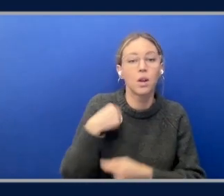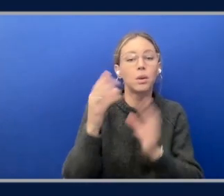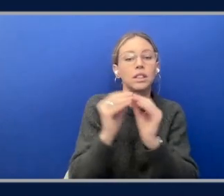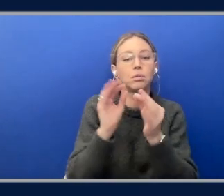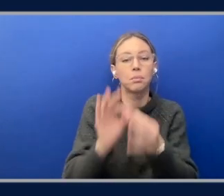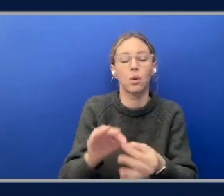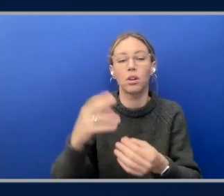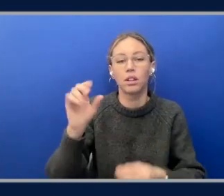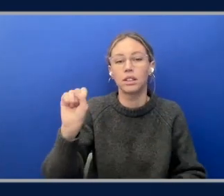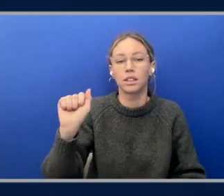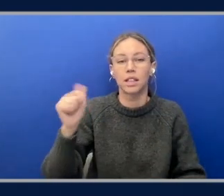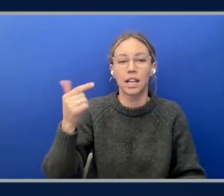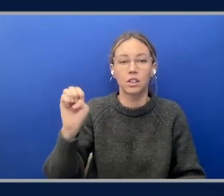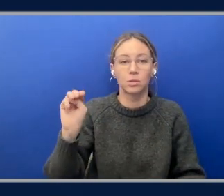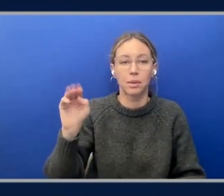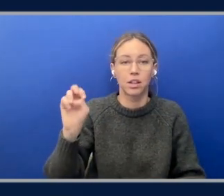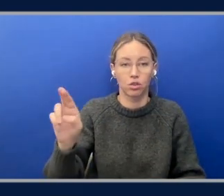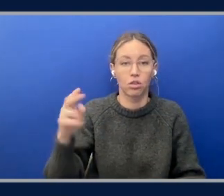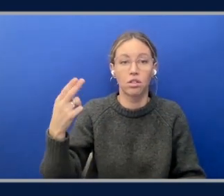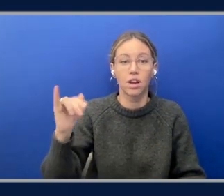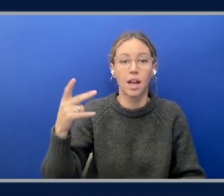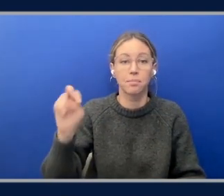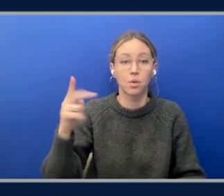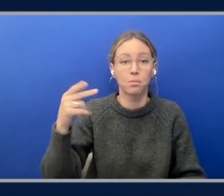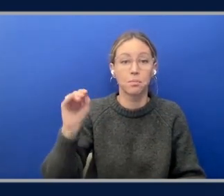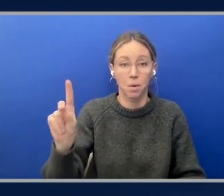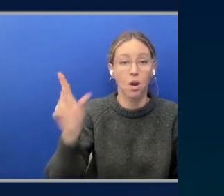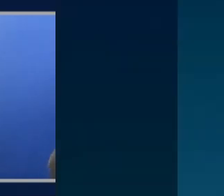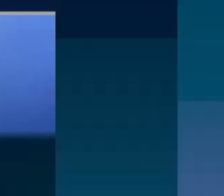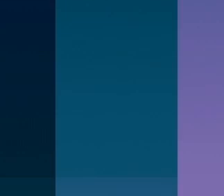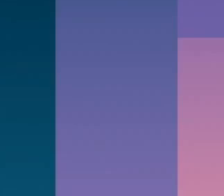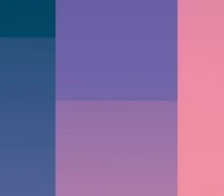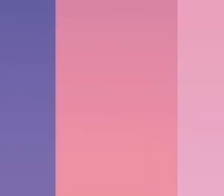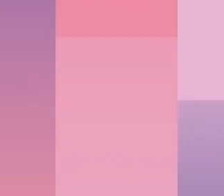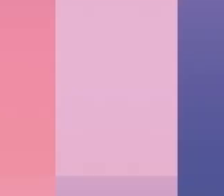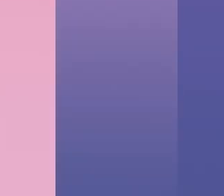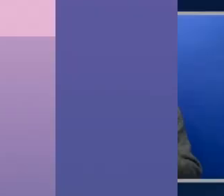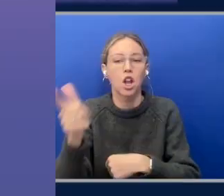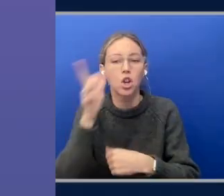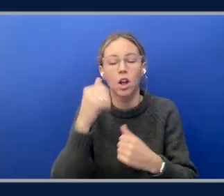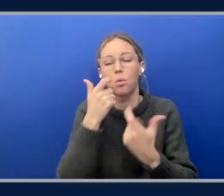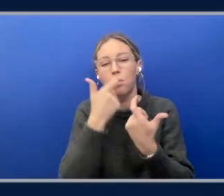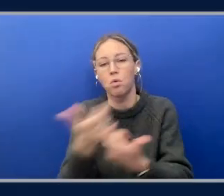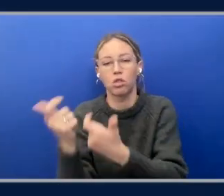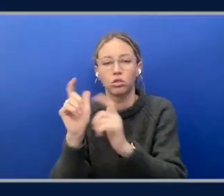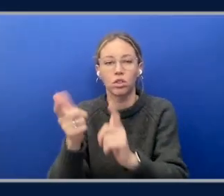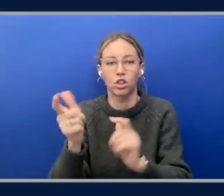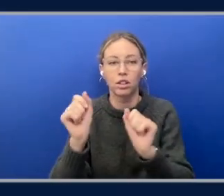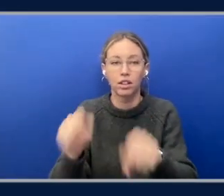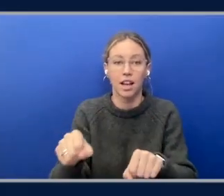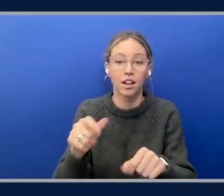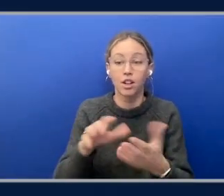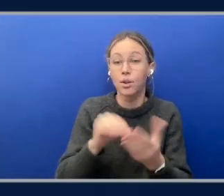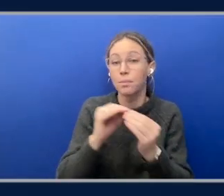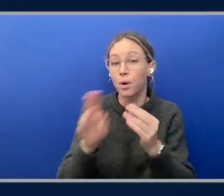Hyperpod. If you missed that session, it'll be available live Yes. for you. Please tune in and you can get more insights about